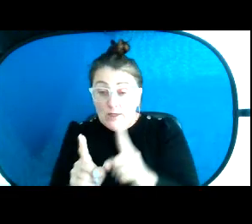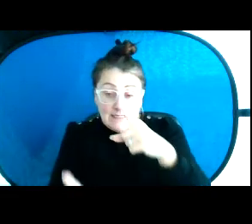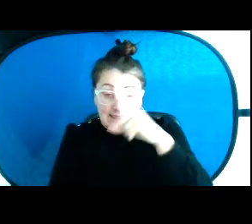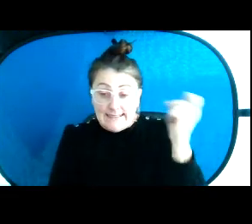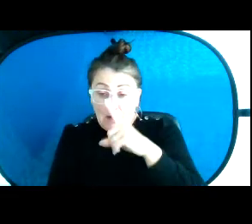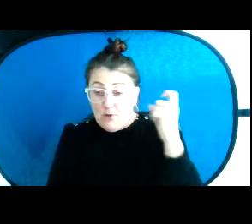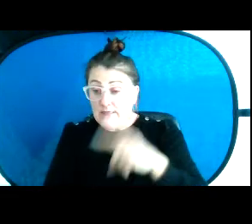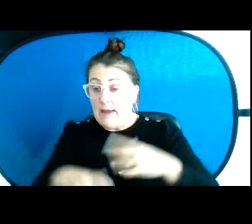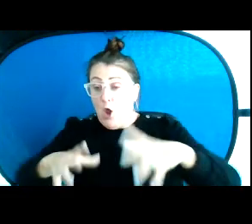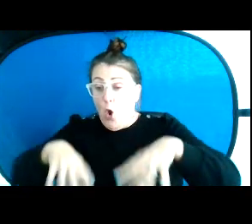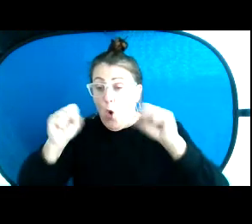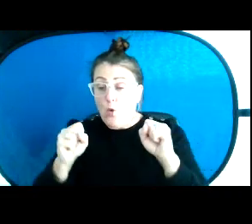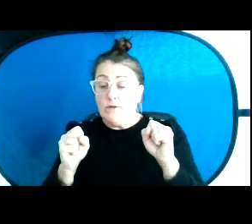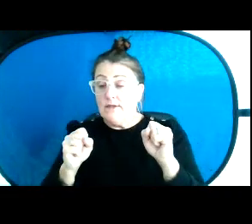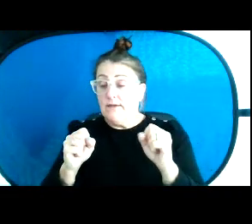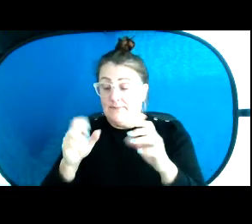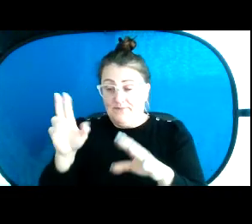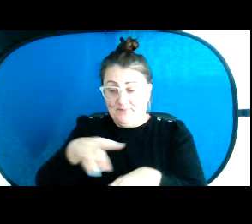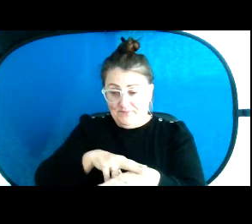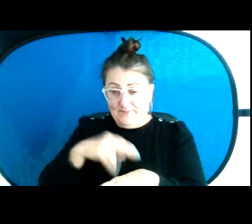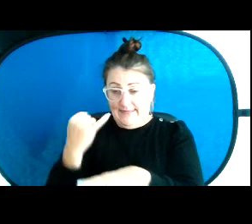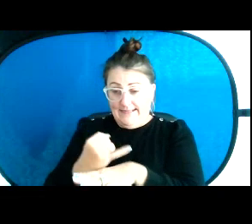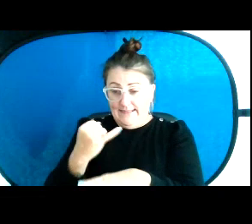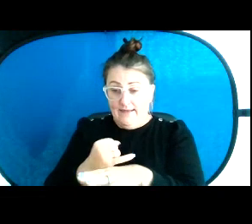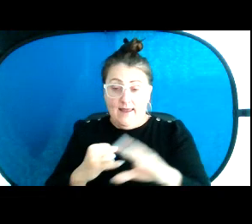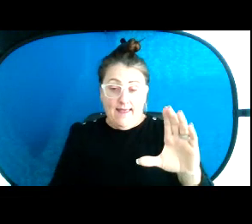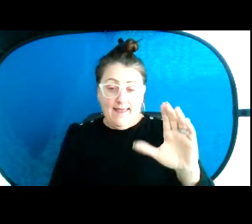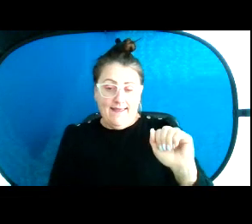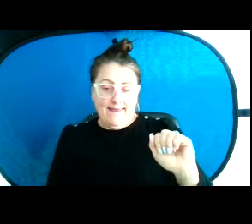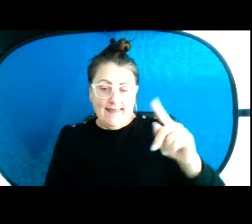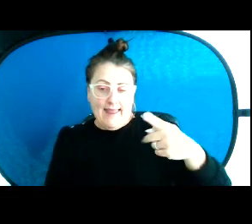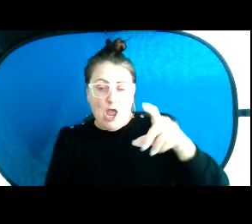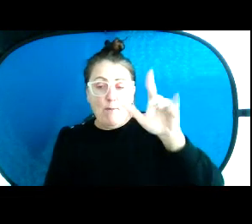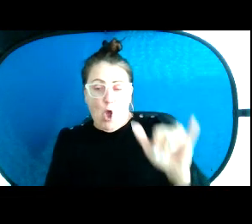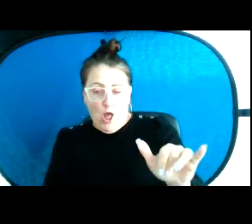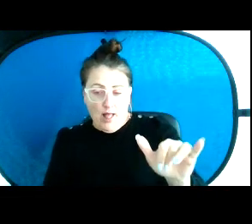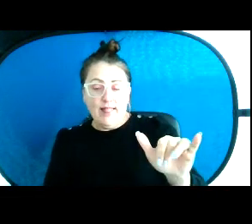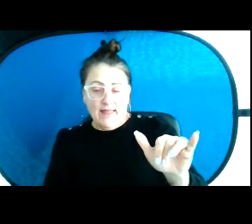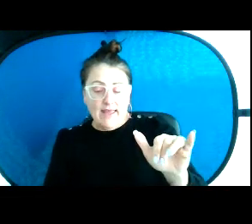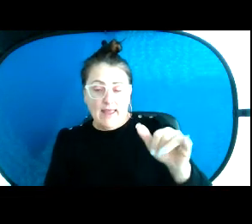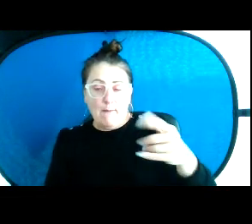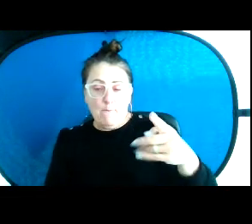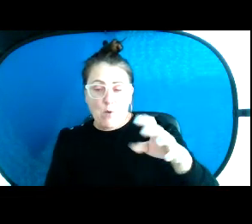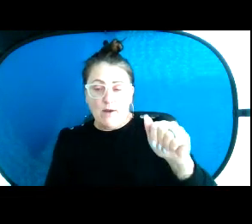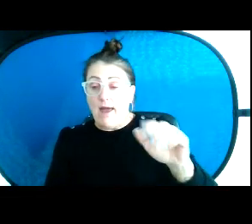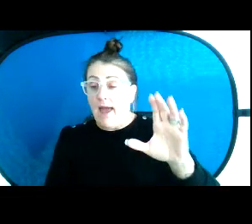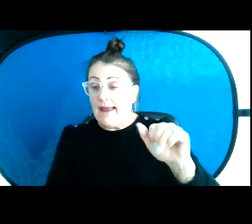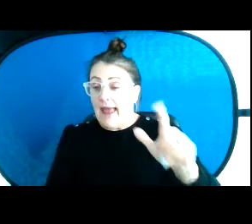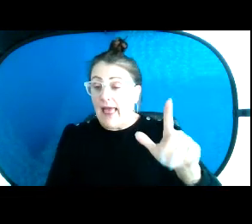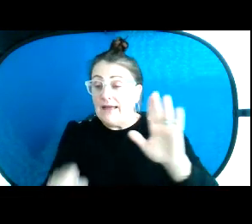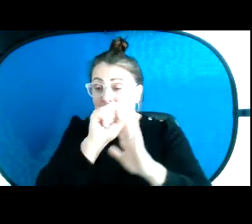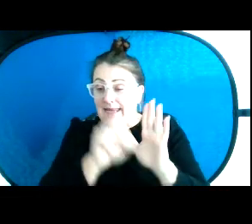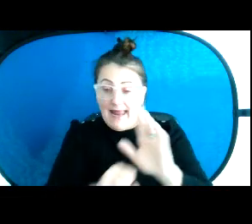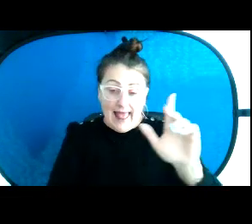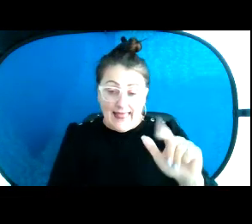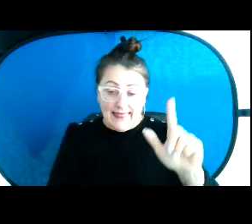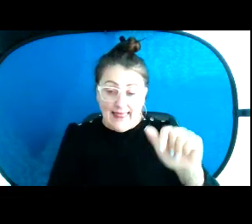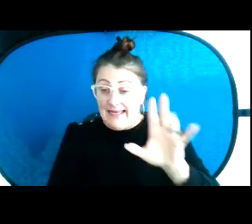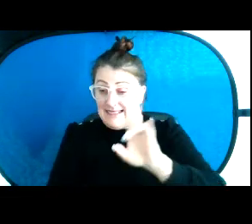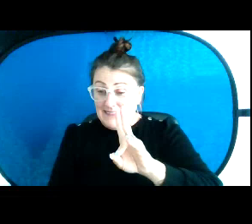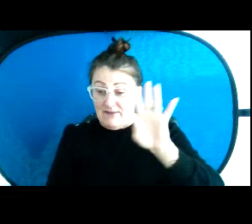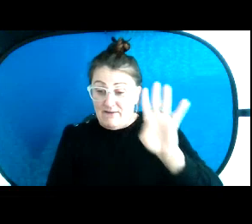National Summer Transportation Institute at Cal Poly Pomona and Cal State LA, giving 74 high school students